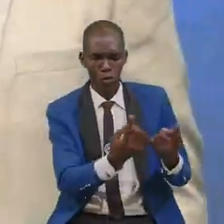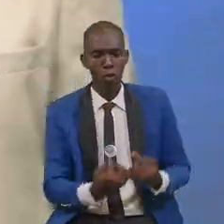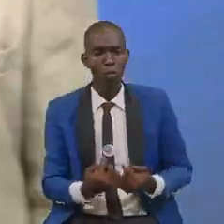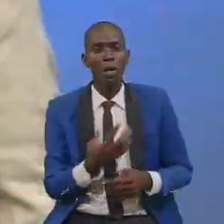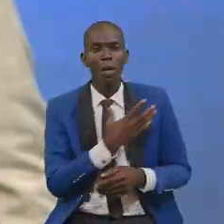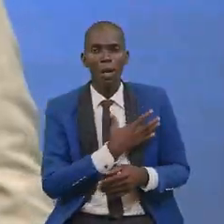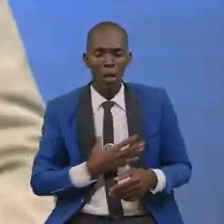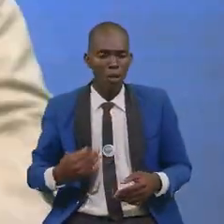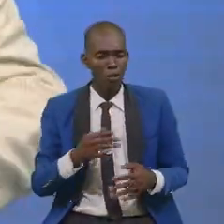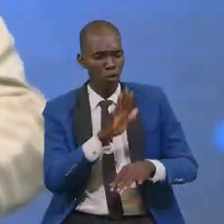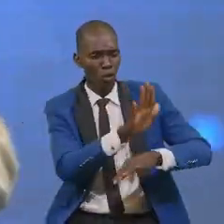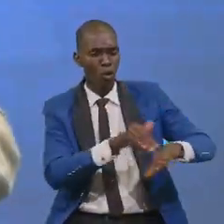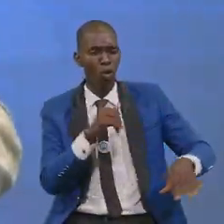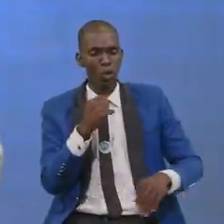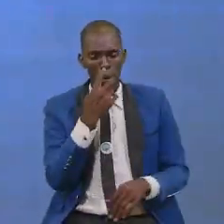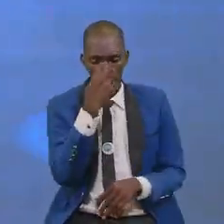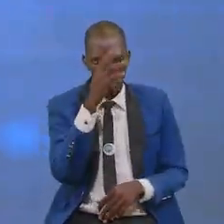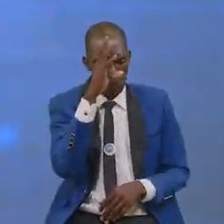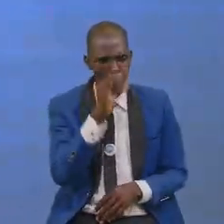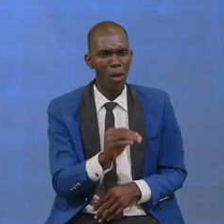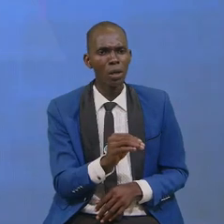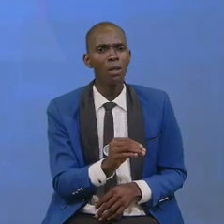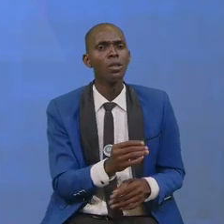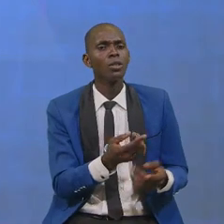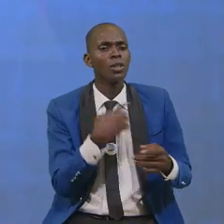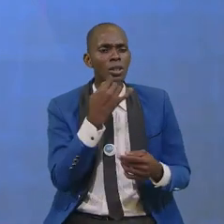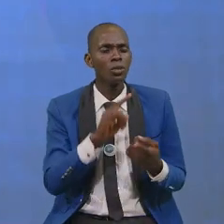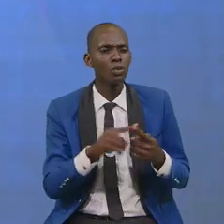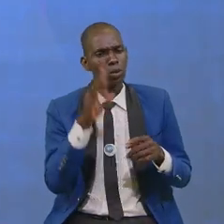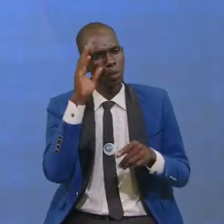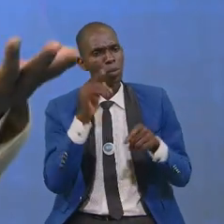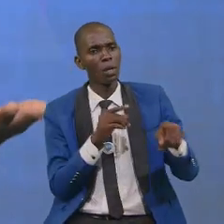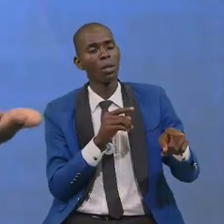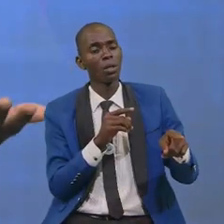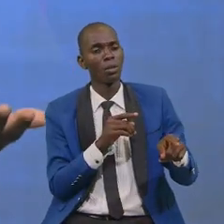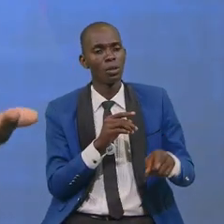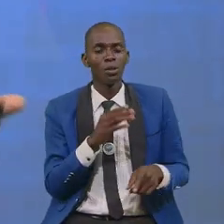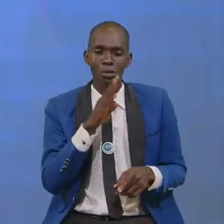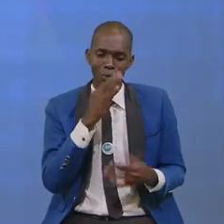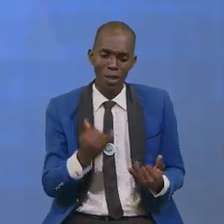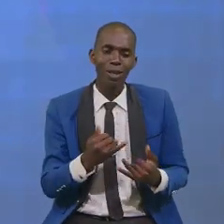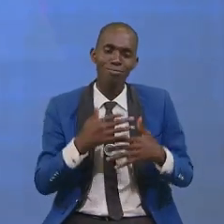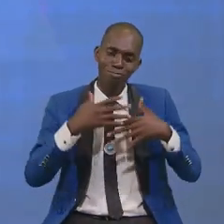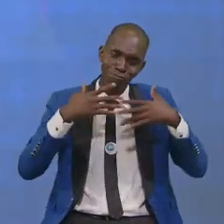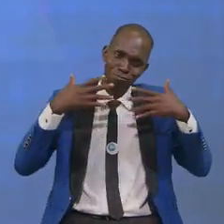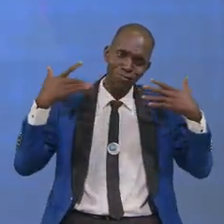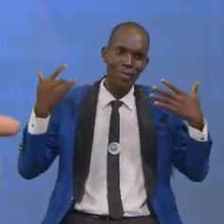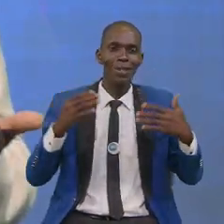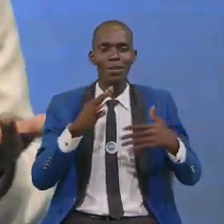the blind man, saying unto him, "Be of good cheer, be of good